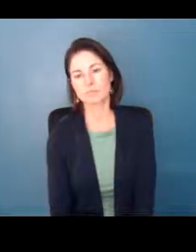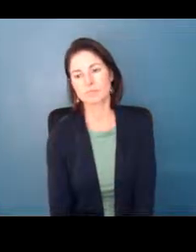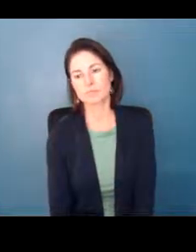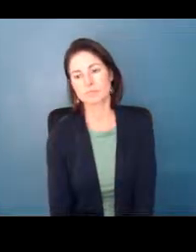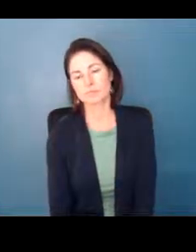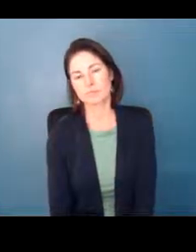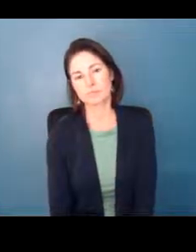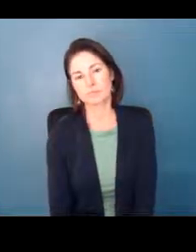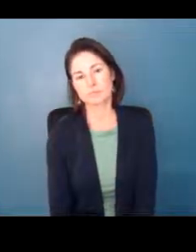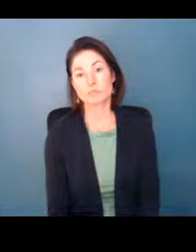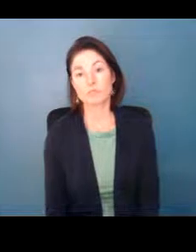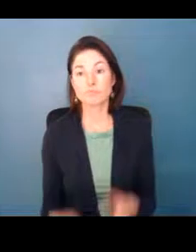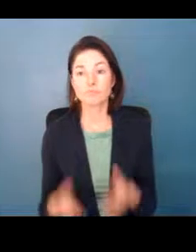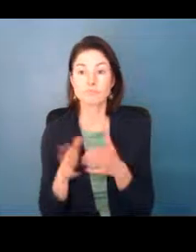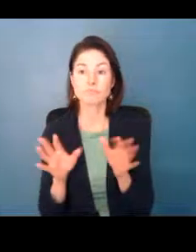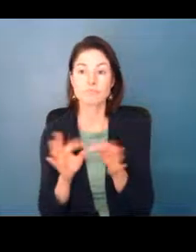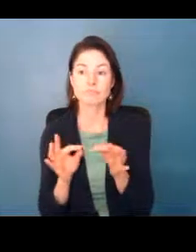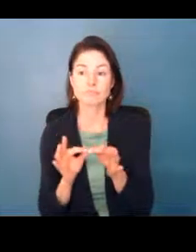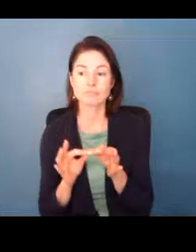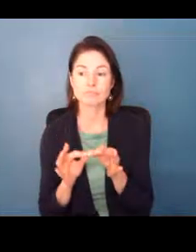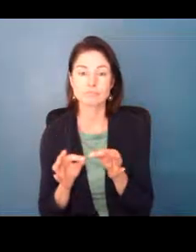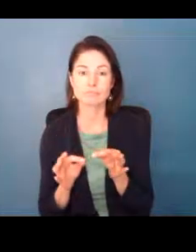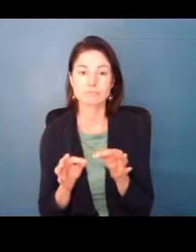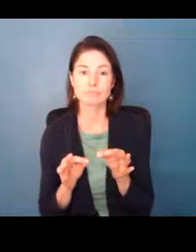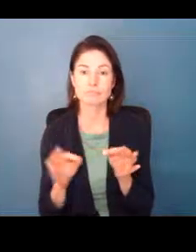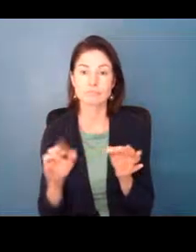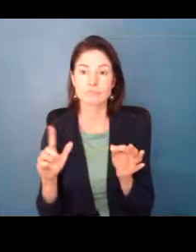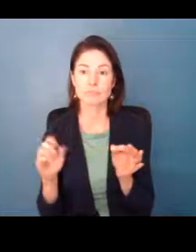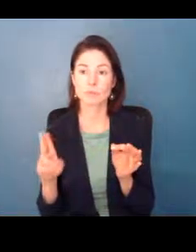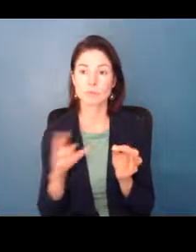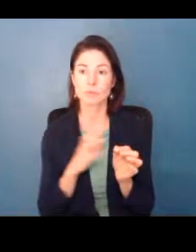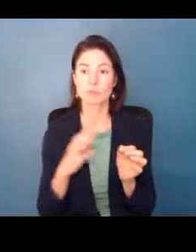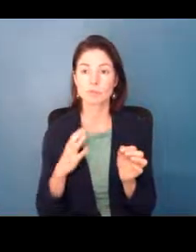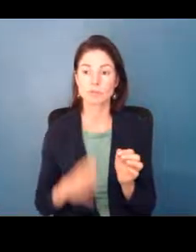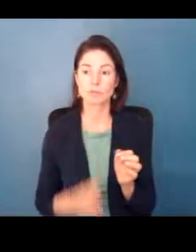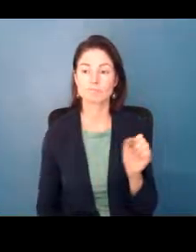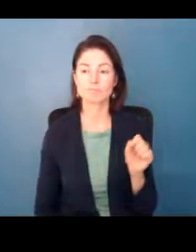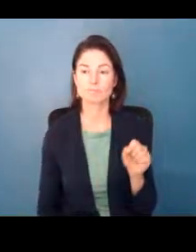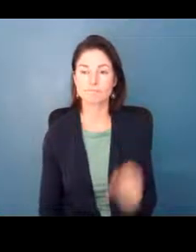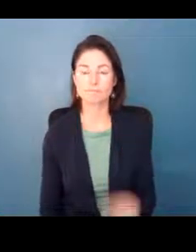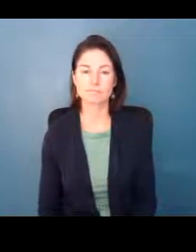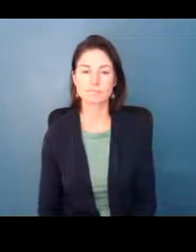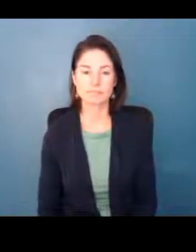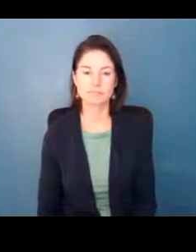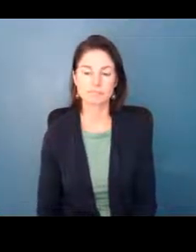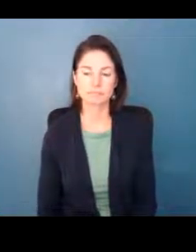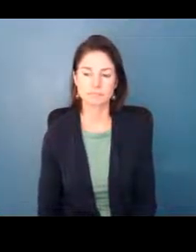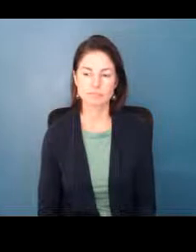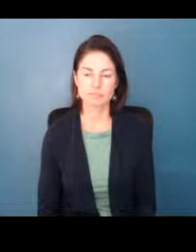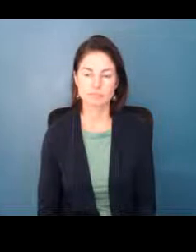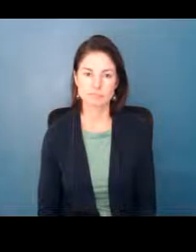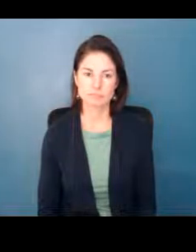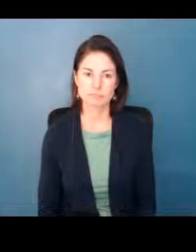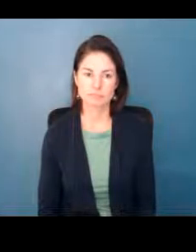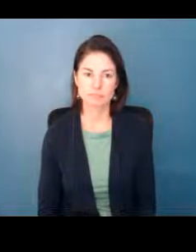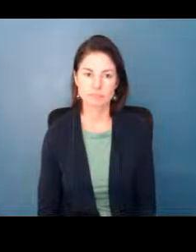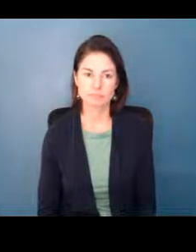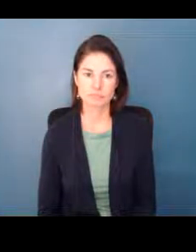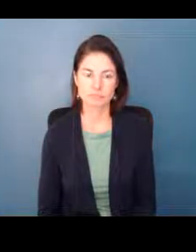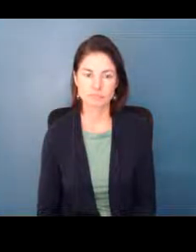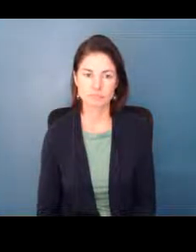have any public comment? No public comment. Okay, Commissioner Liu? Yeah, I had a question about this, Lori. I love the idea of new